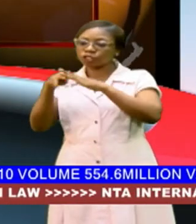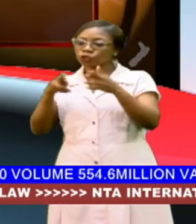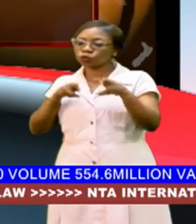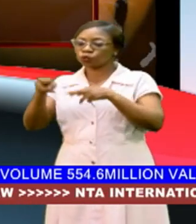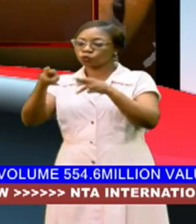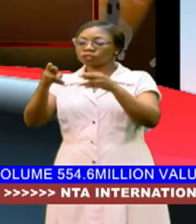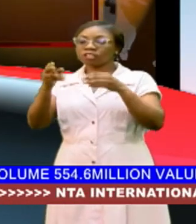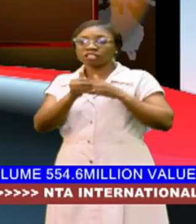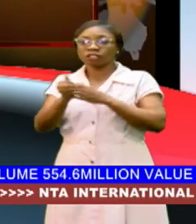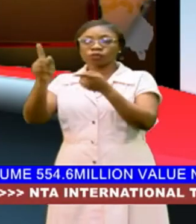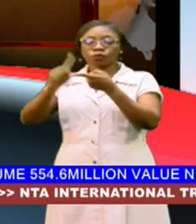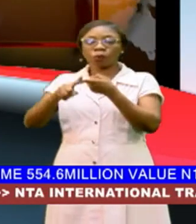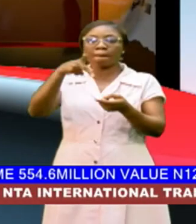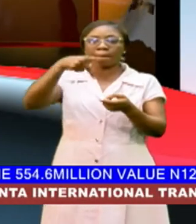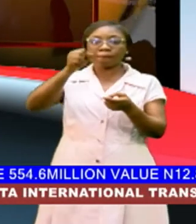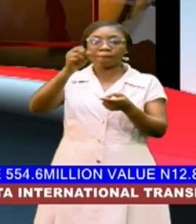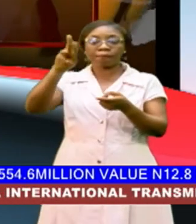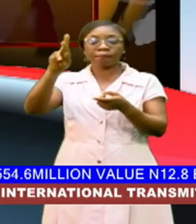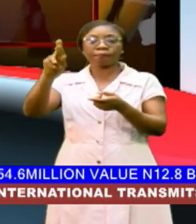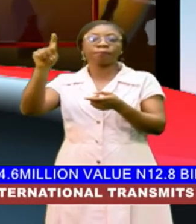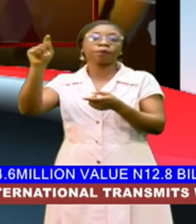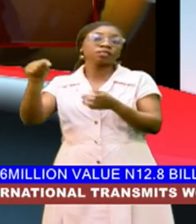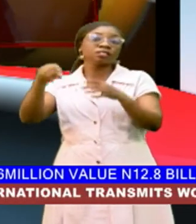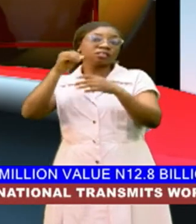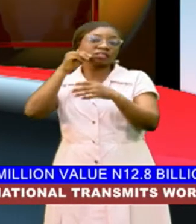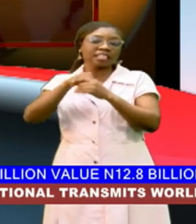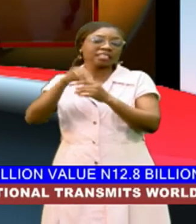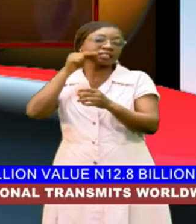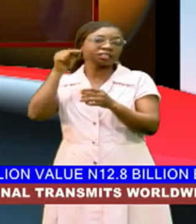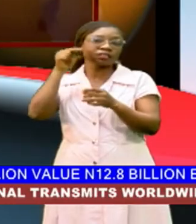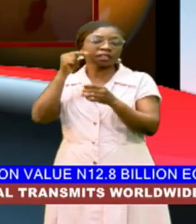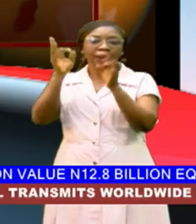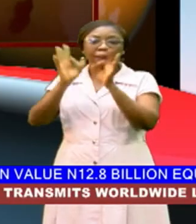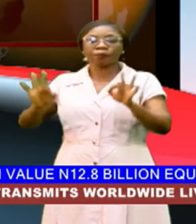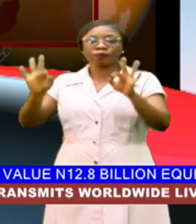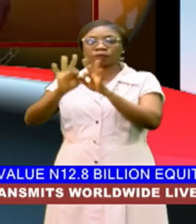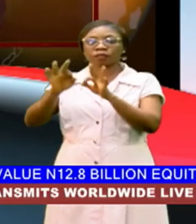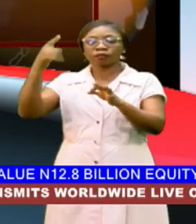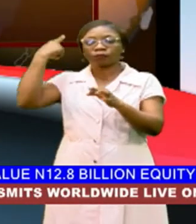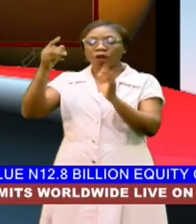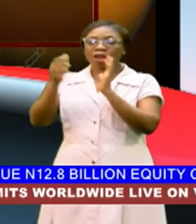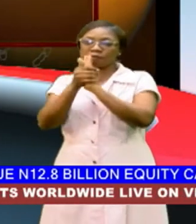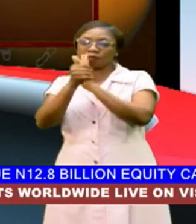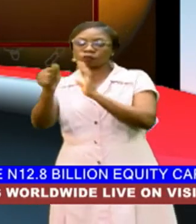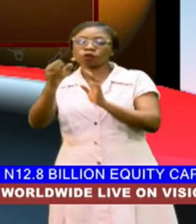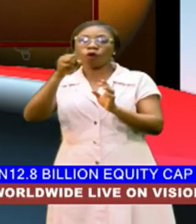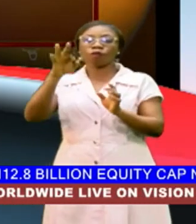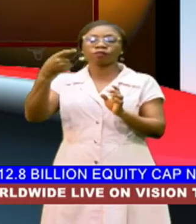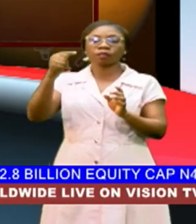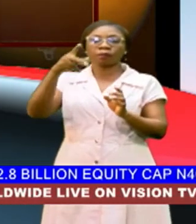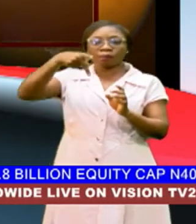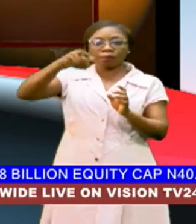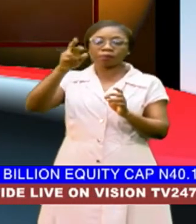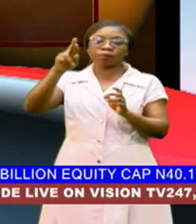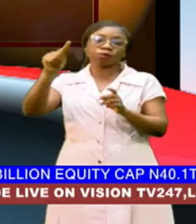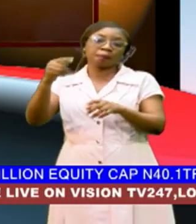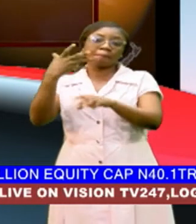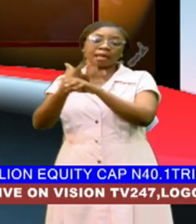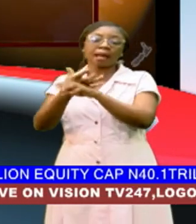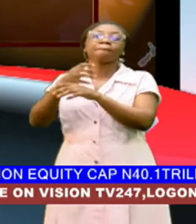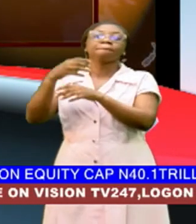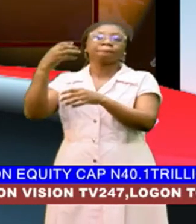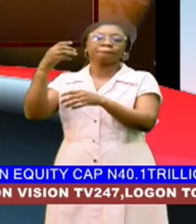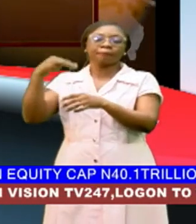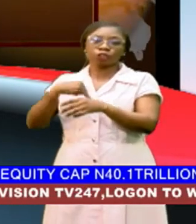to the ports in Nigeria play a pivotal role in the efficiency of the ports. To this end, he has appealed to the Minister of